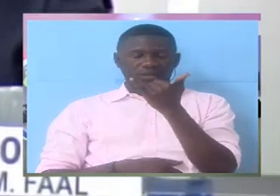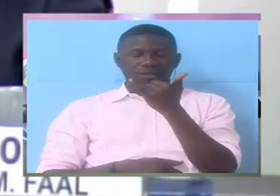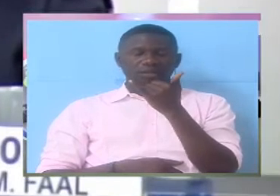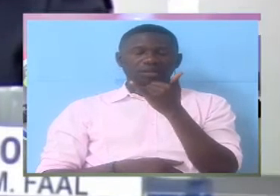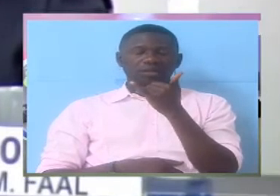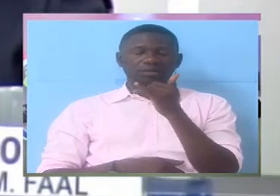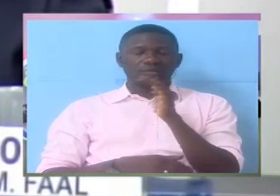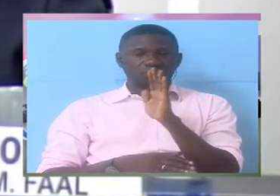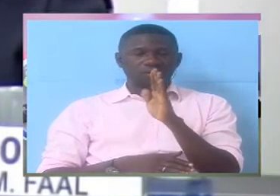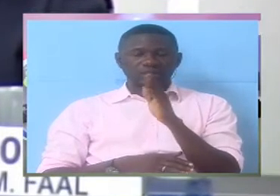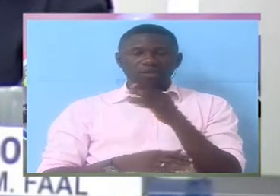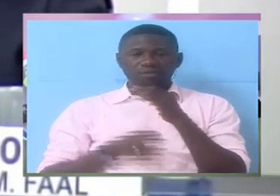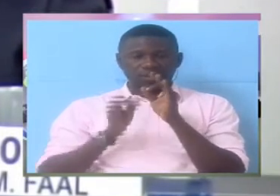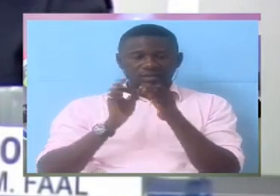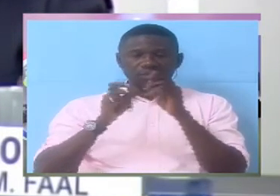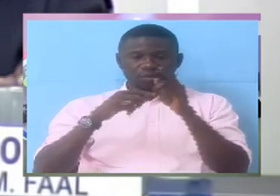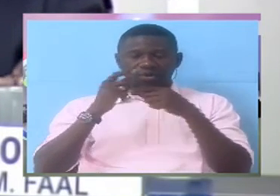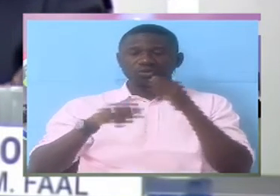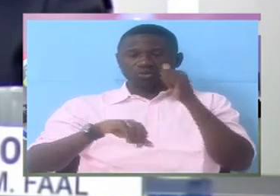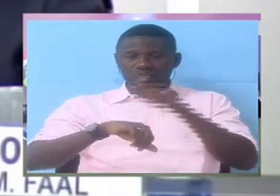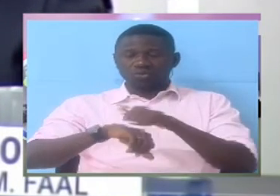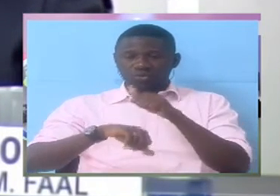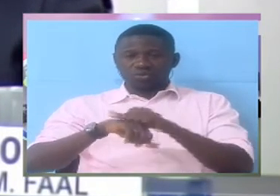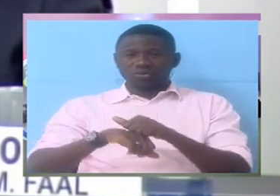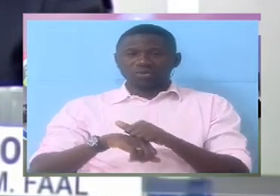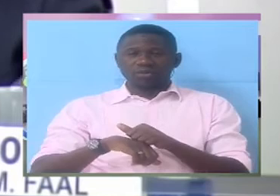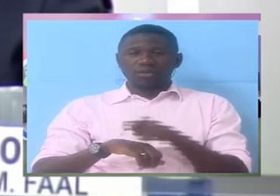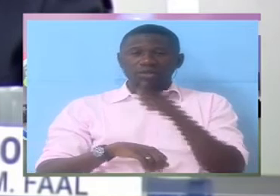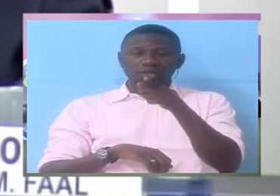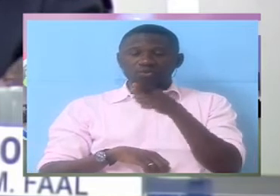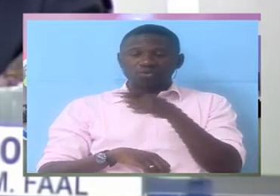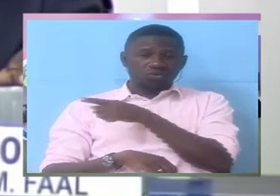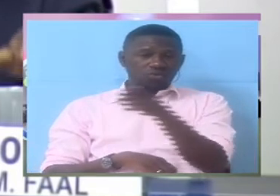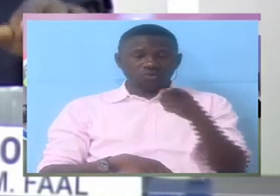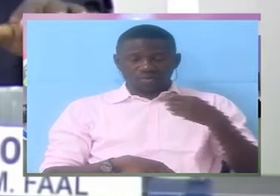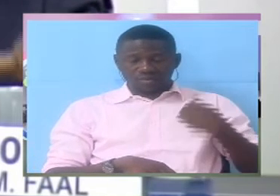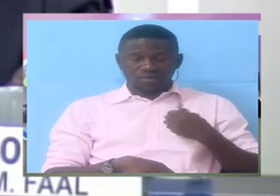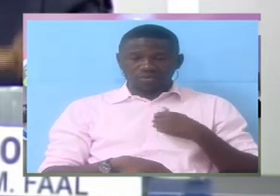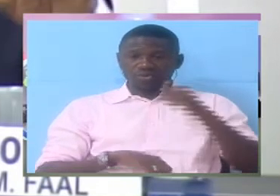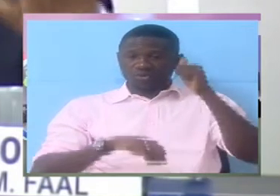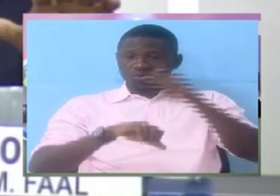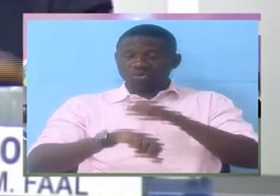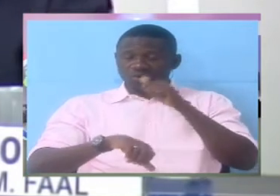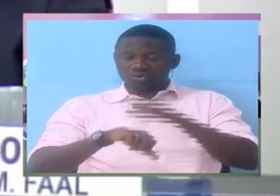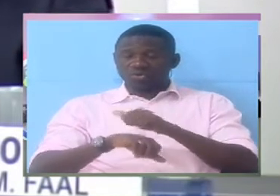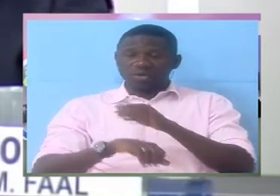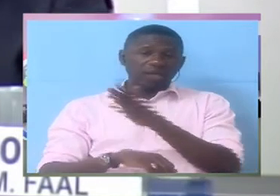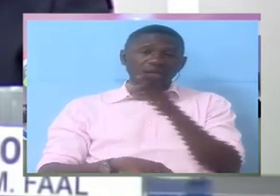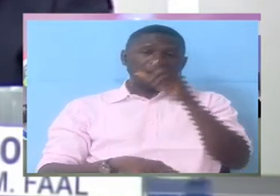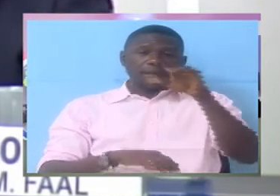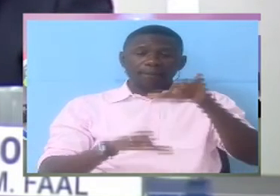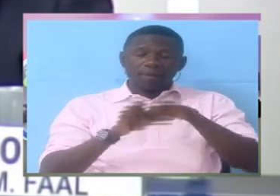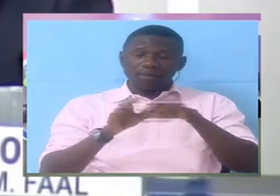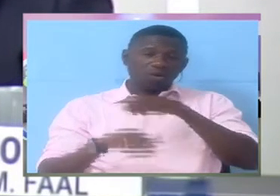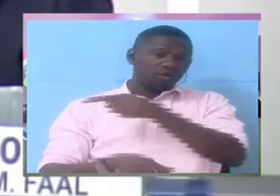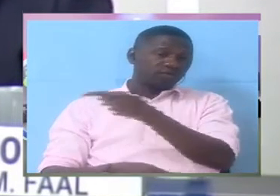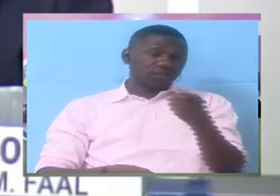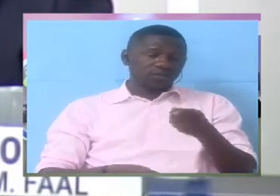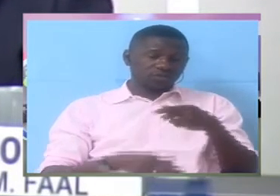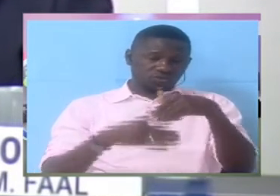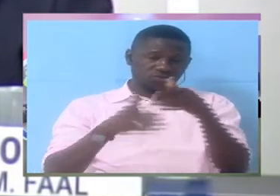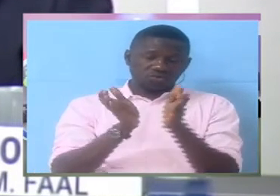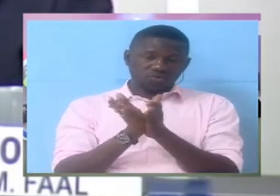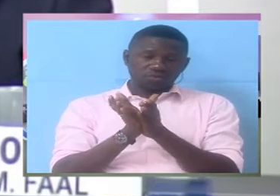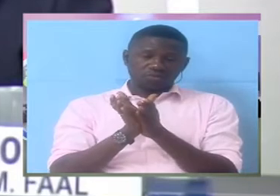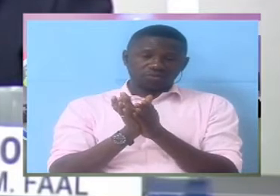just focus on the tortures. Did you guys torture any members of this group?